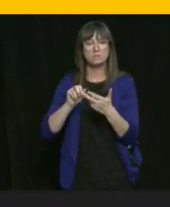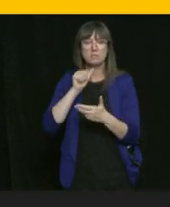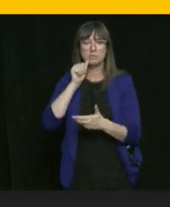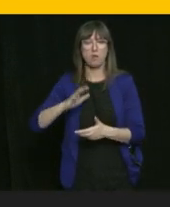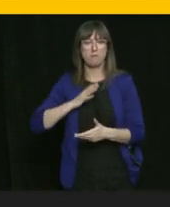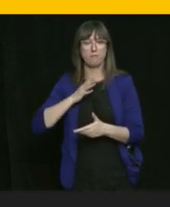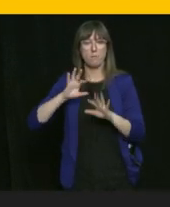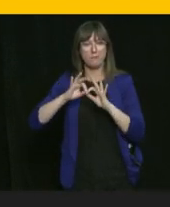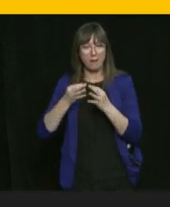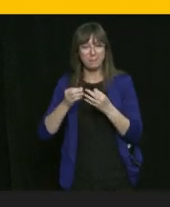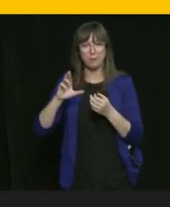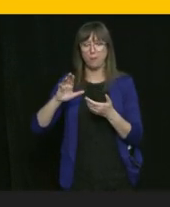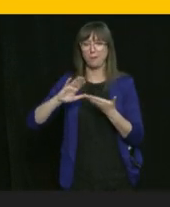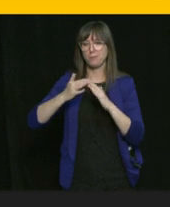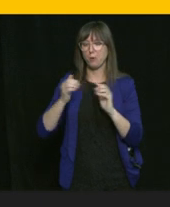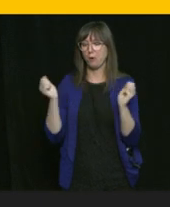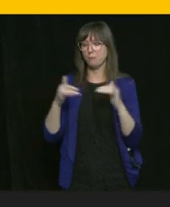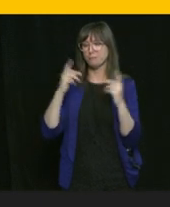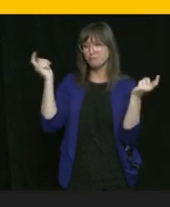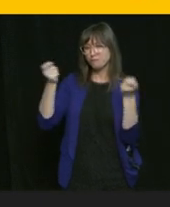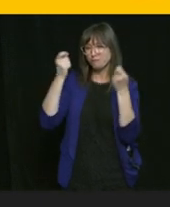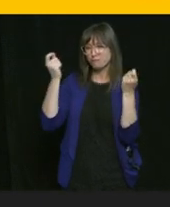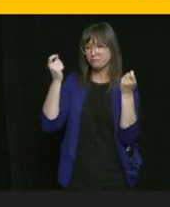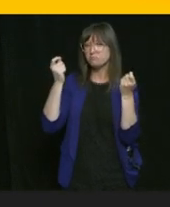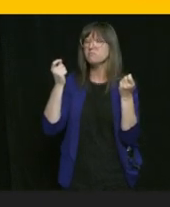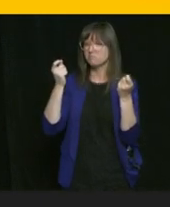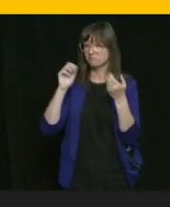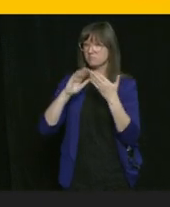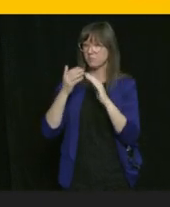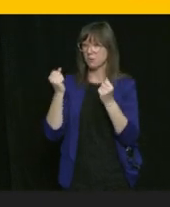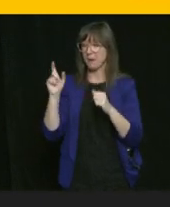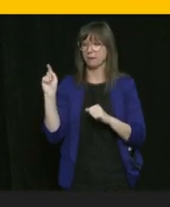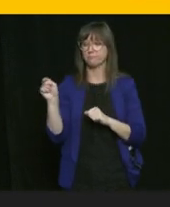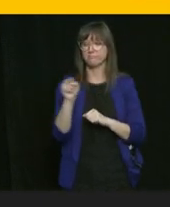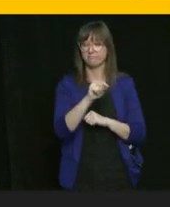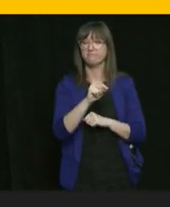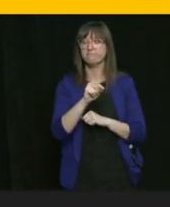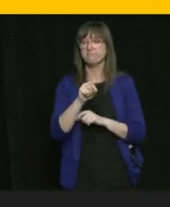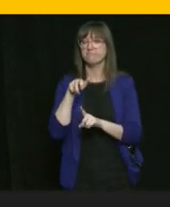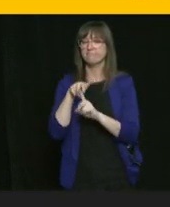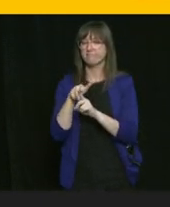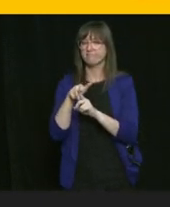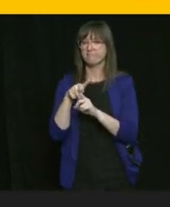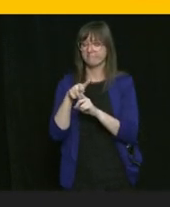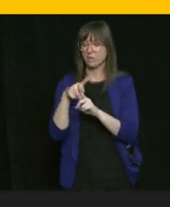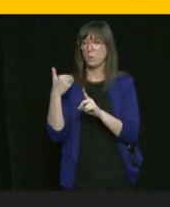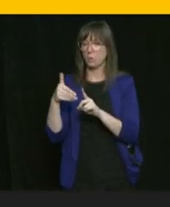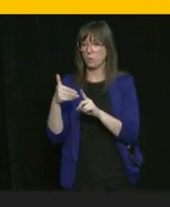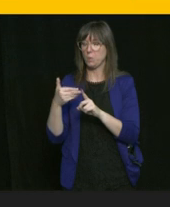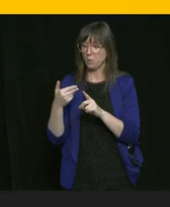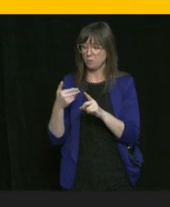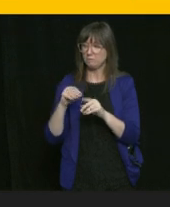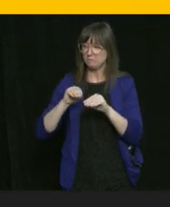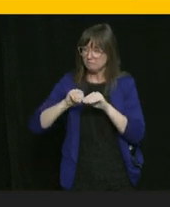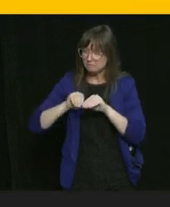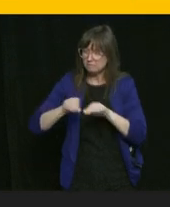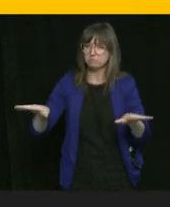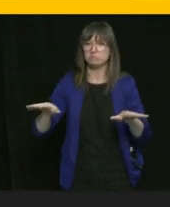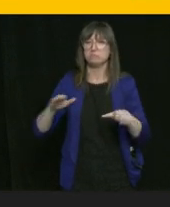or community celebrations, which several jurisdictions note are contributing significantly to the spread